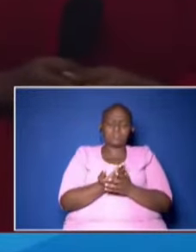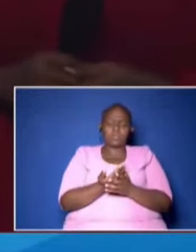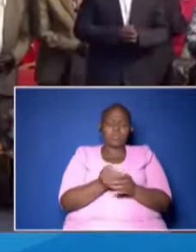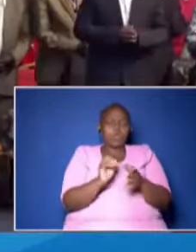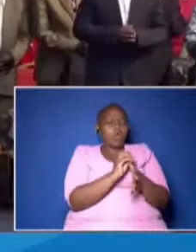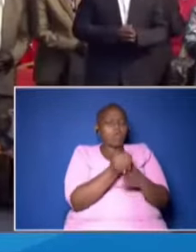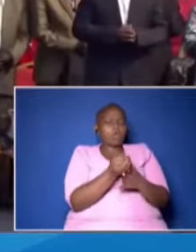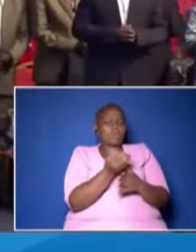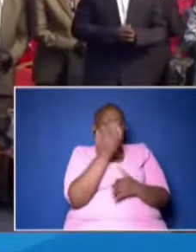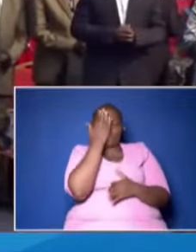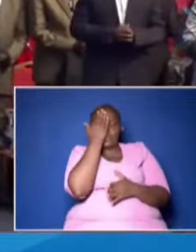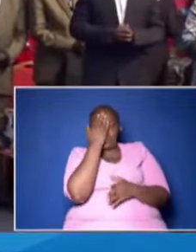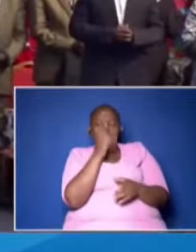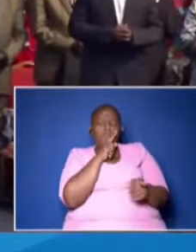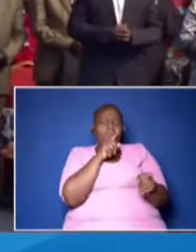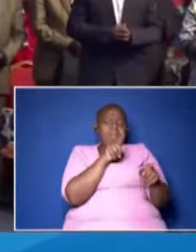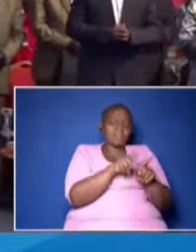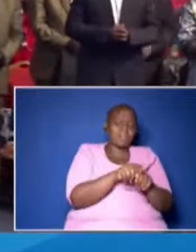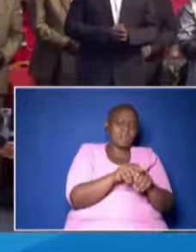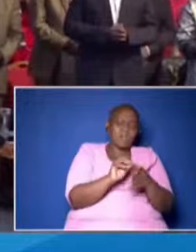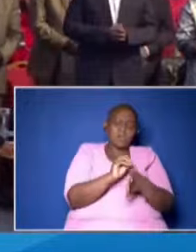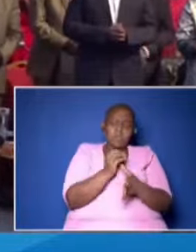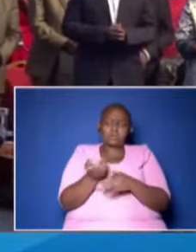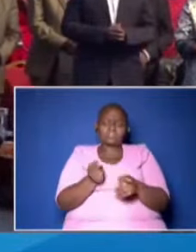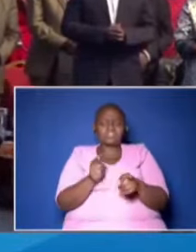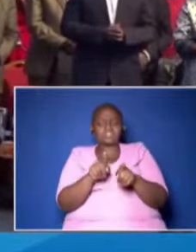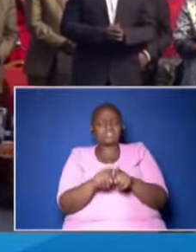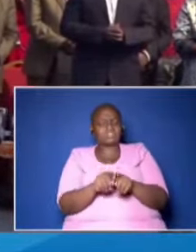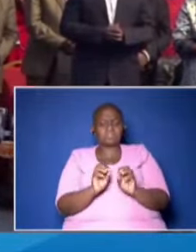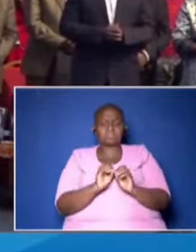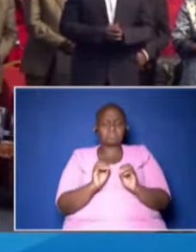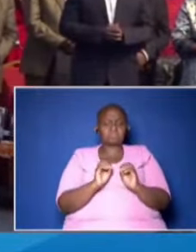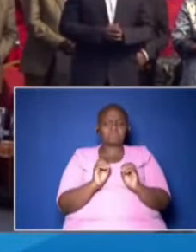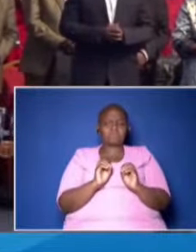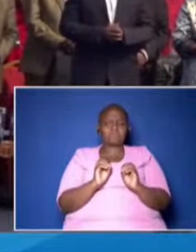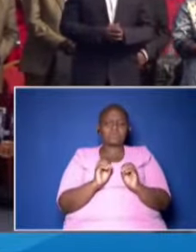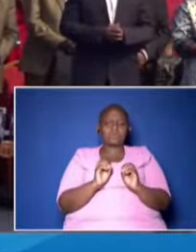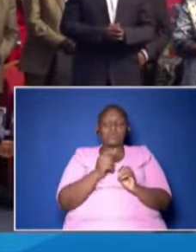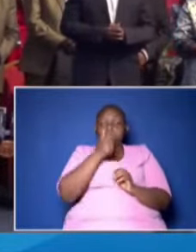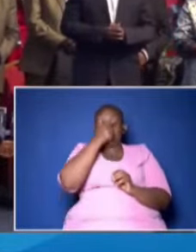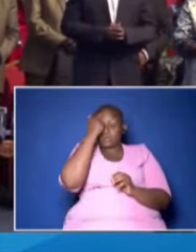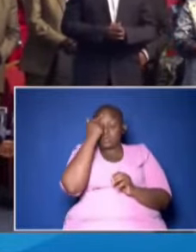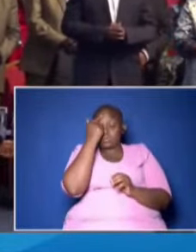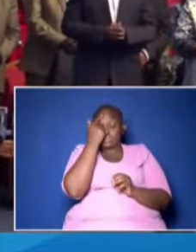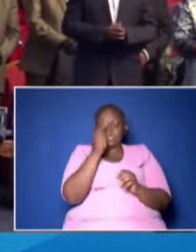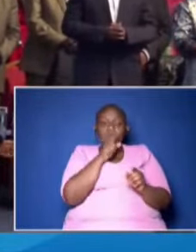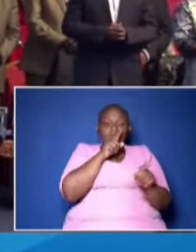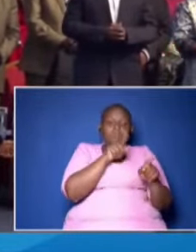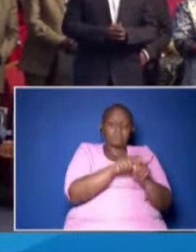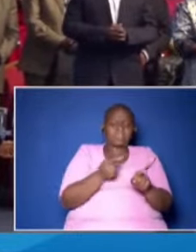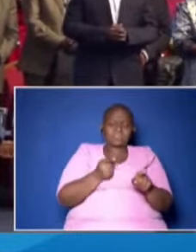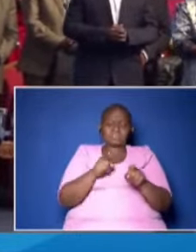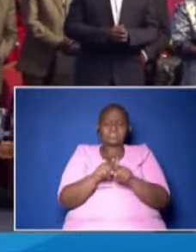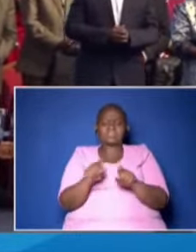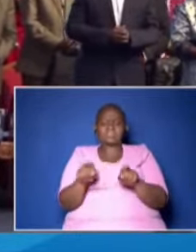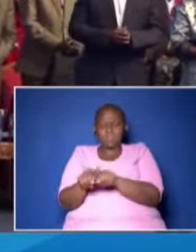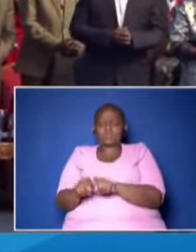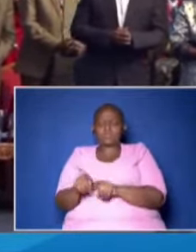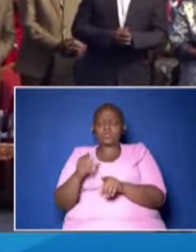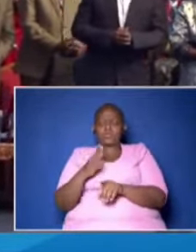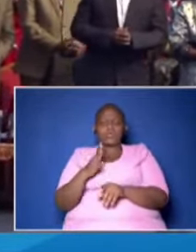brothers or our sisters because they too one day will